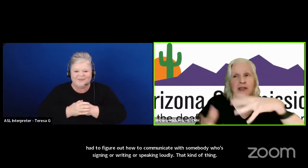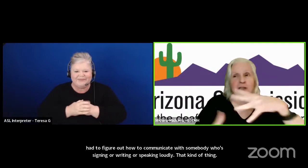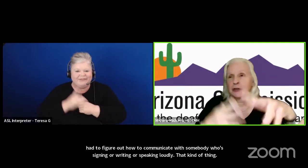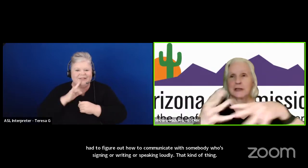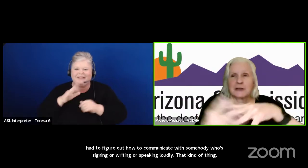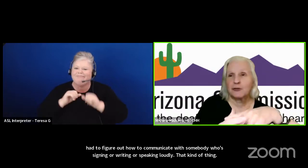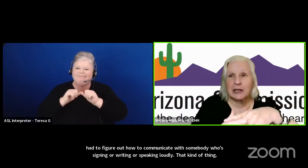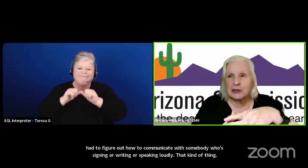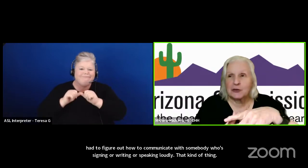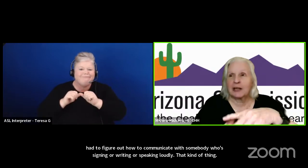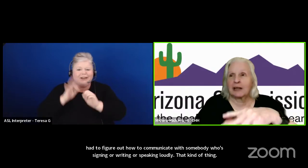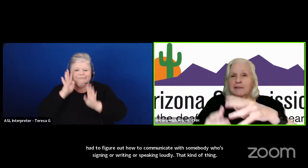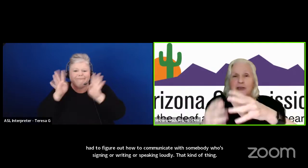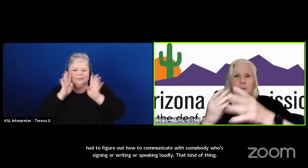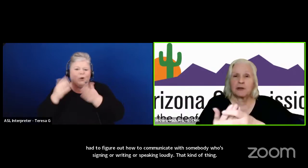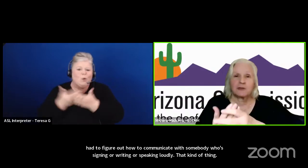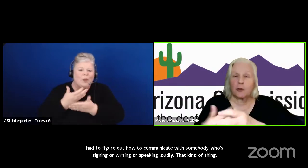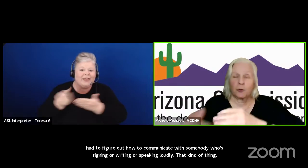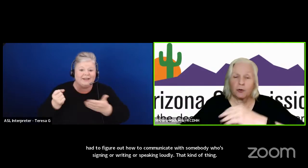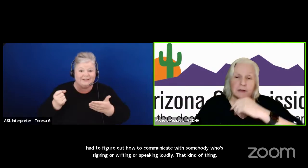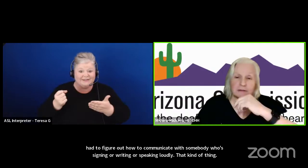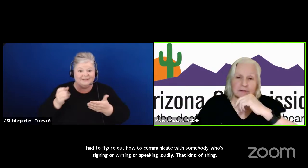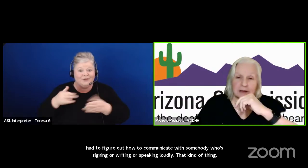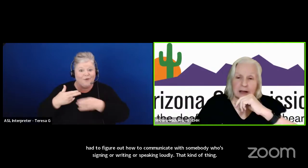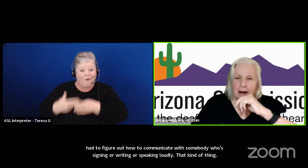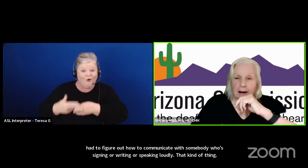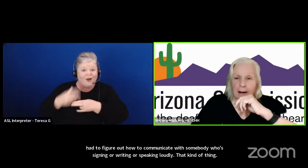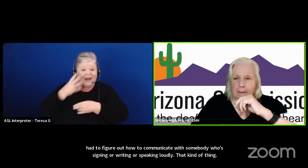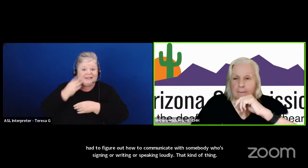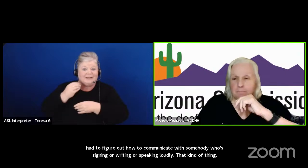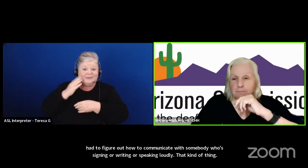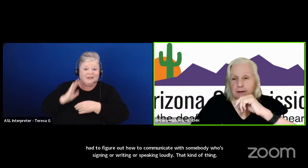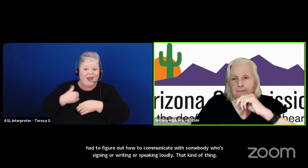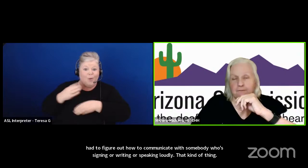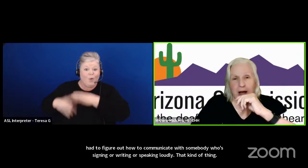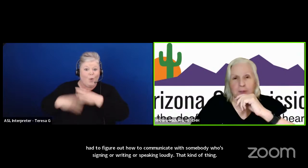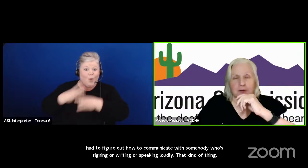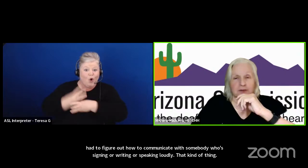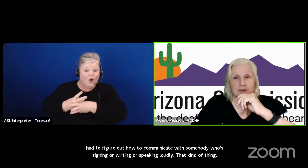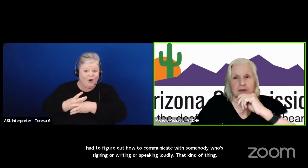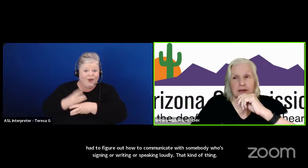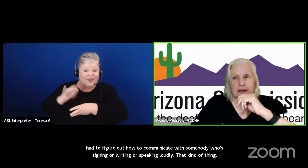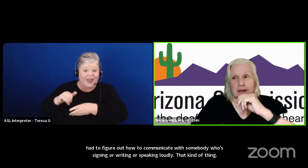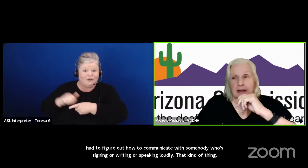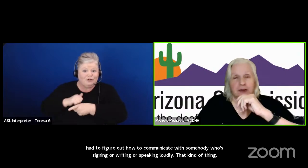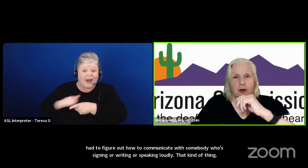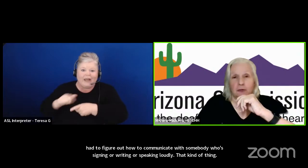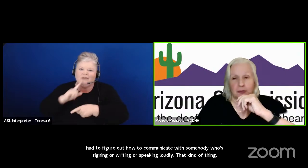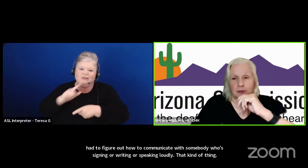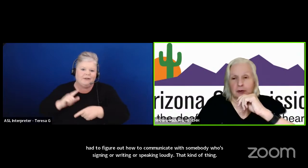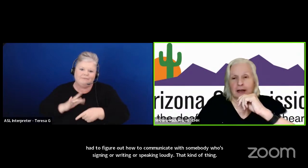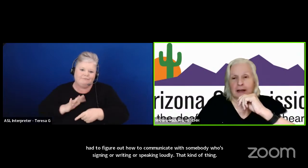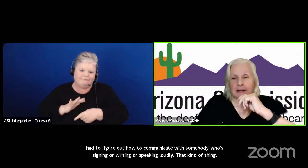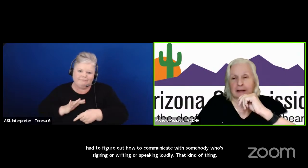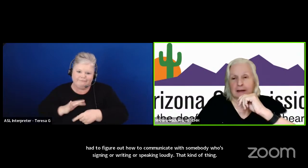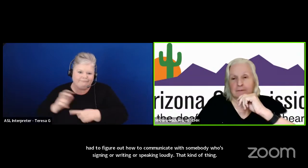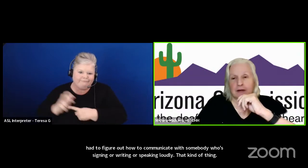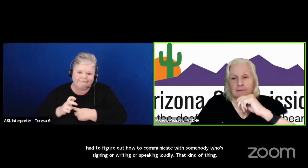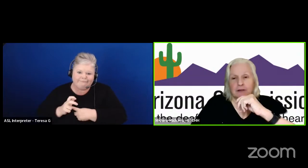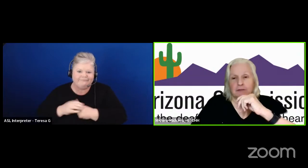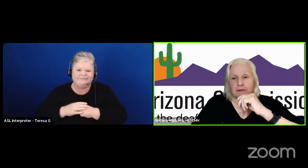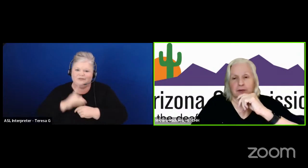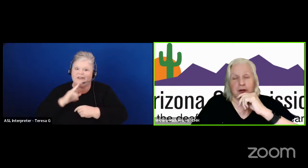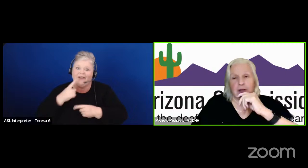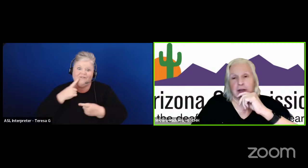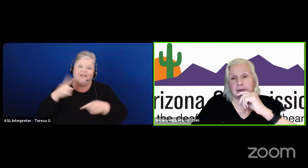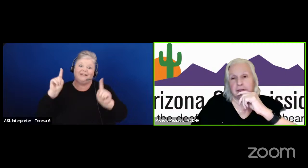we're just continually creating new things. Experience Our World is a fabulous thing to go through